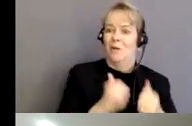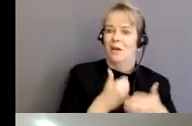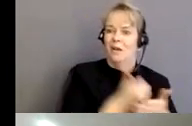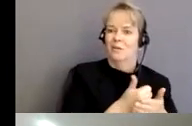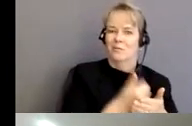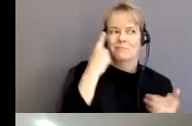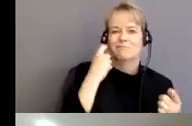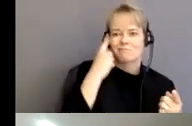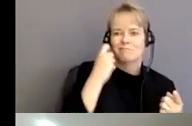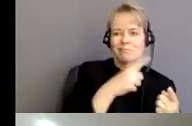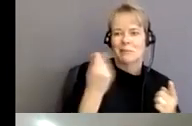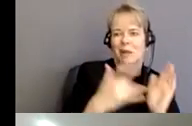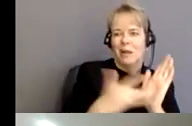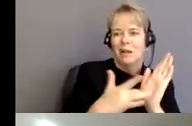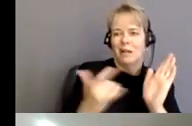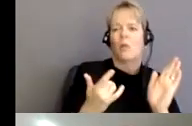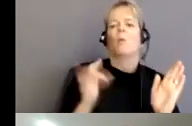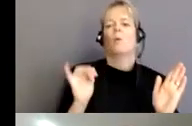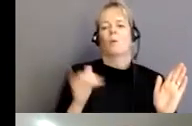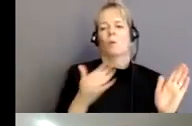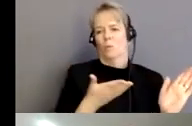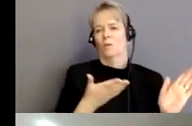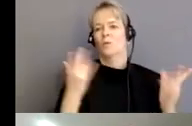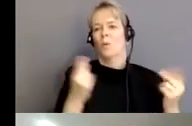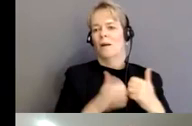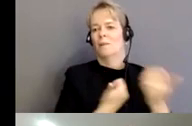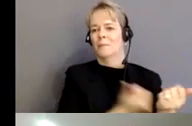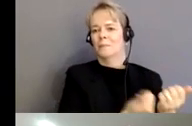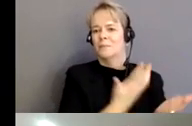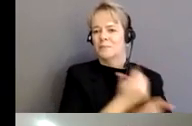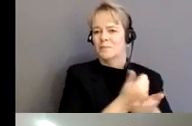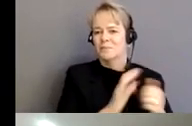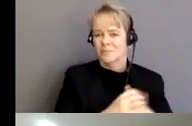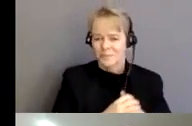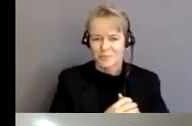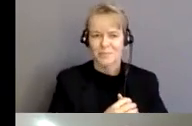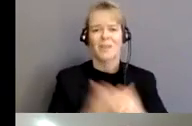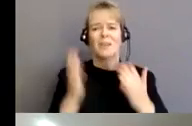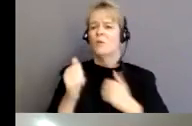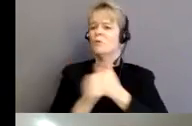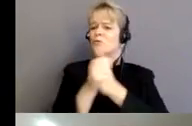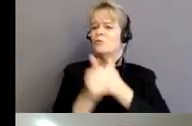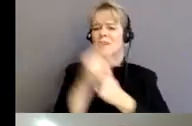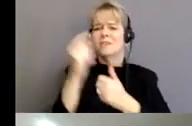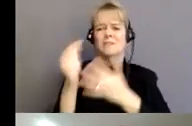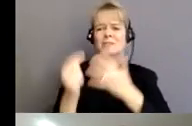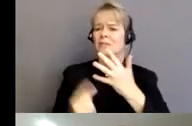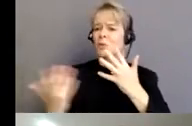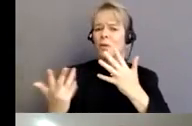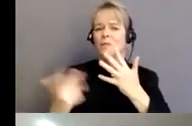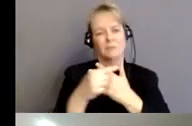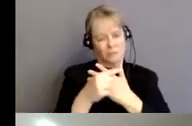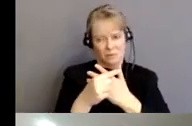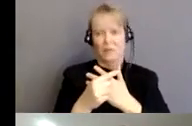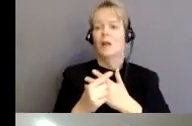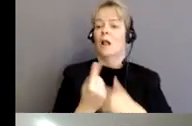happening. So just going quickly over some of the risk factors. Now I've talked about loneliness and isolation. That's really, related to